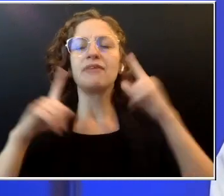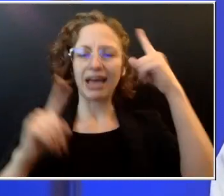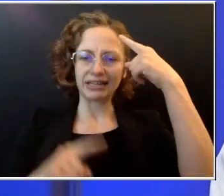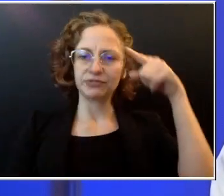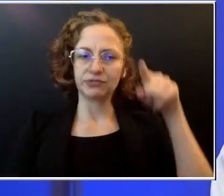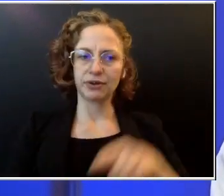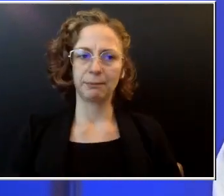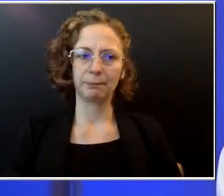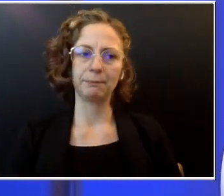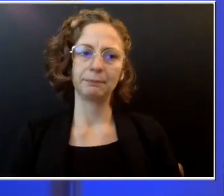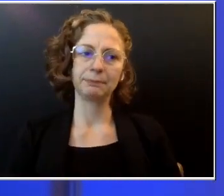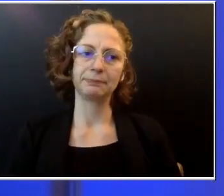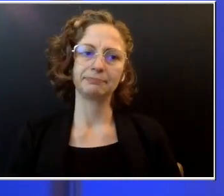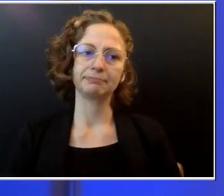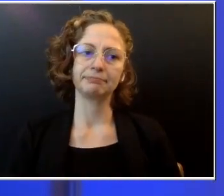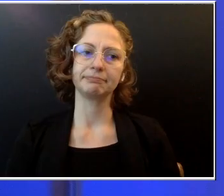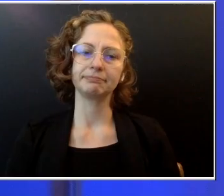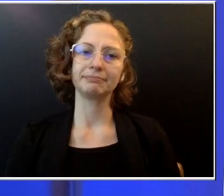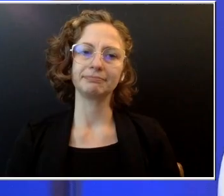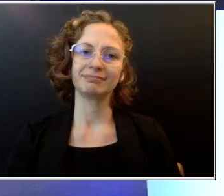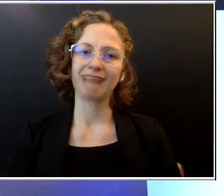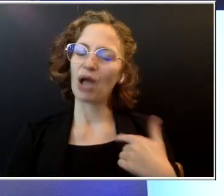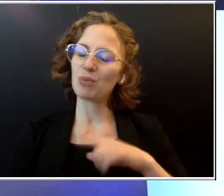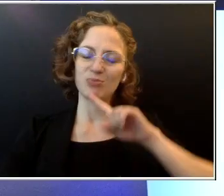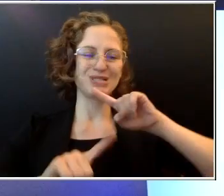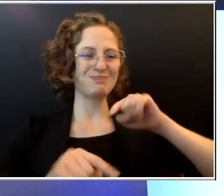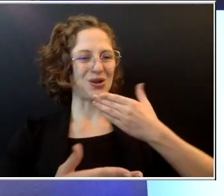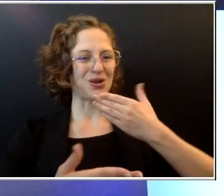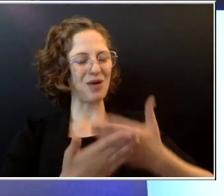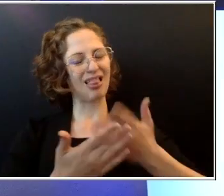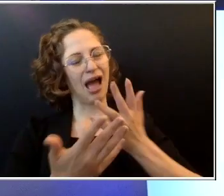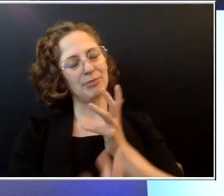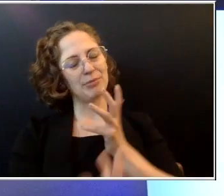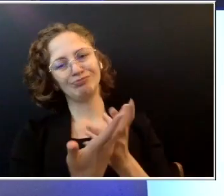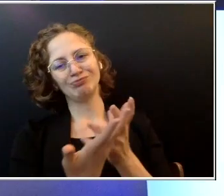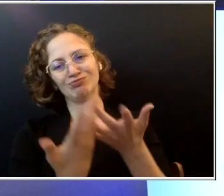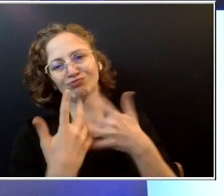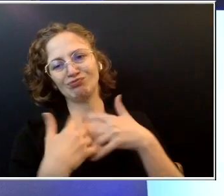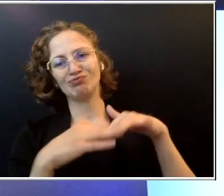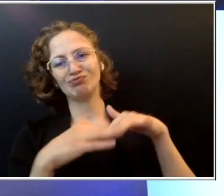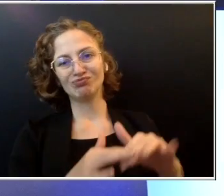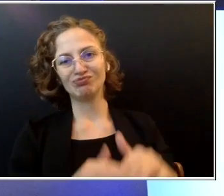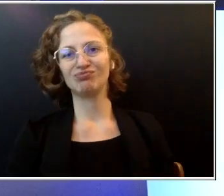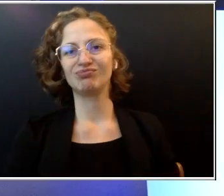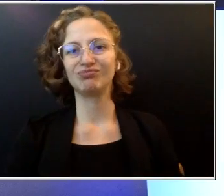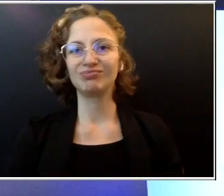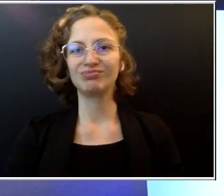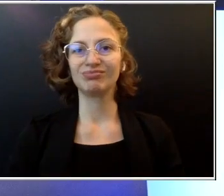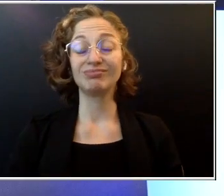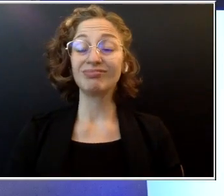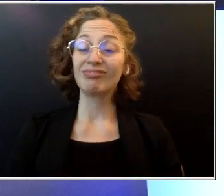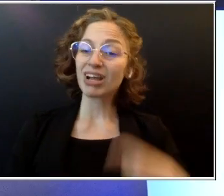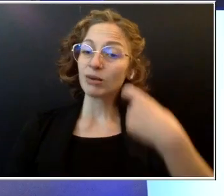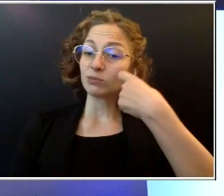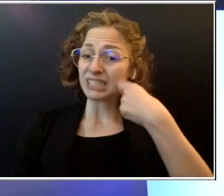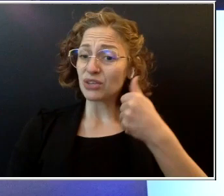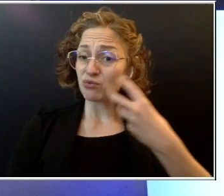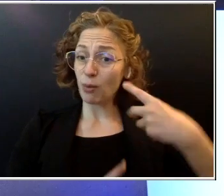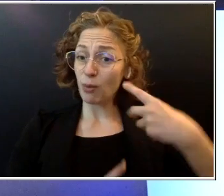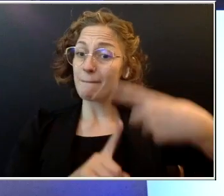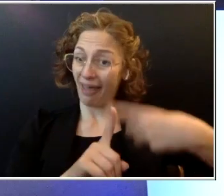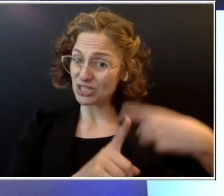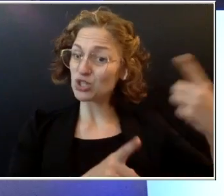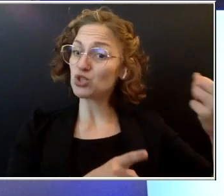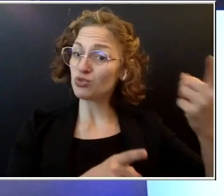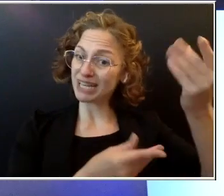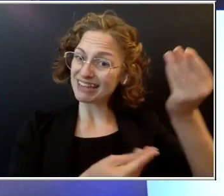and we really responded well to that too. You've talked about Tim for the last several months. Just to me, and I just get this feeling he's a very